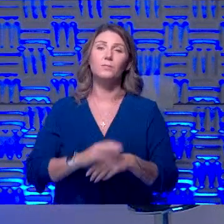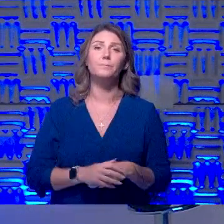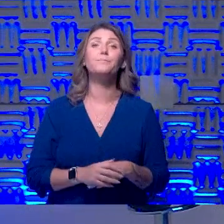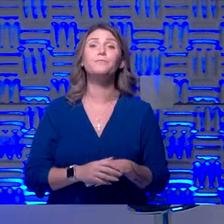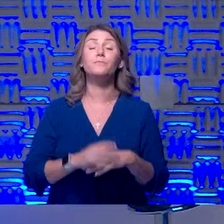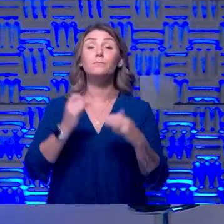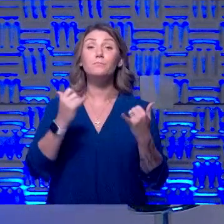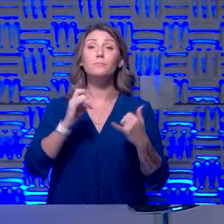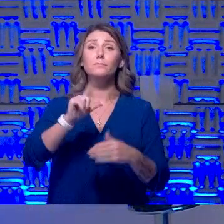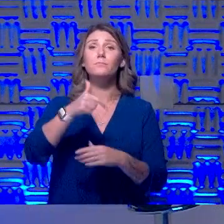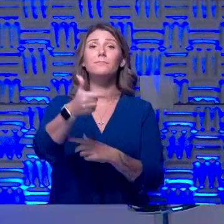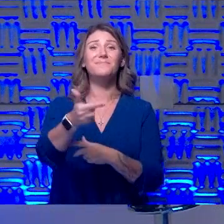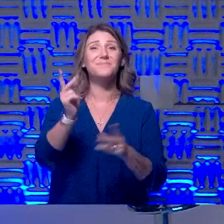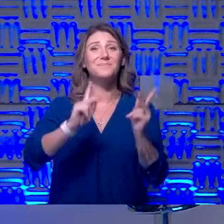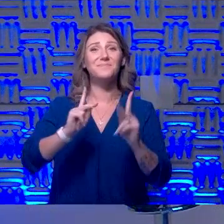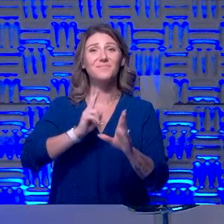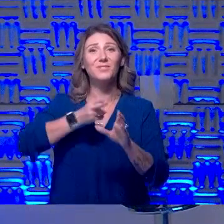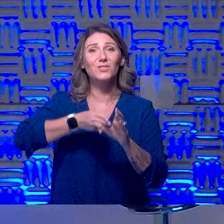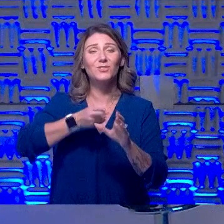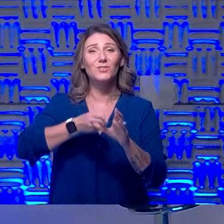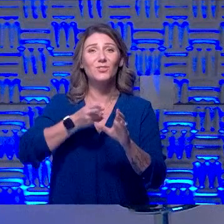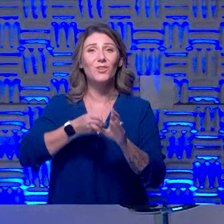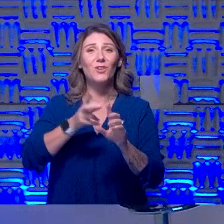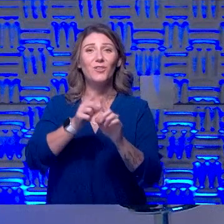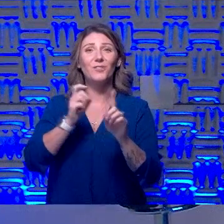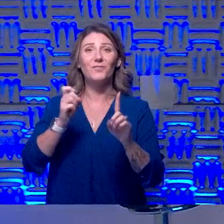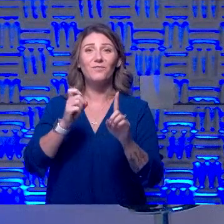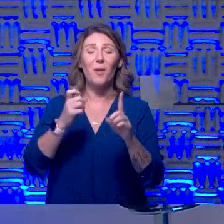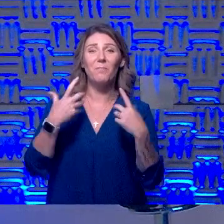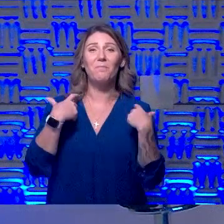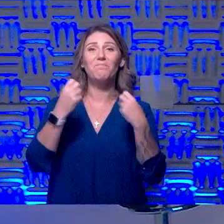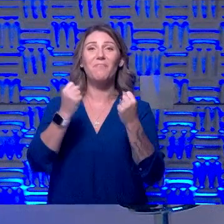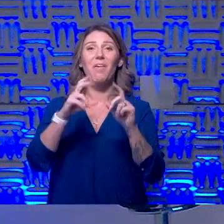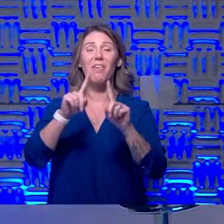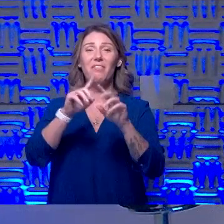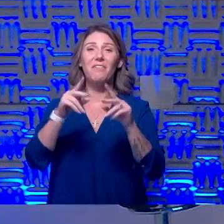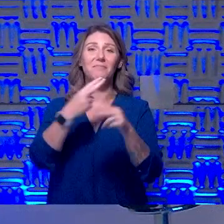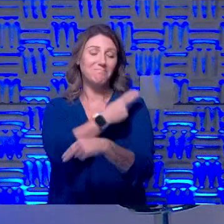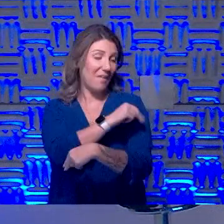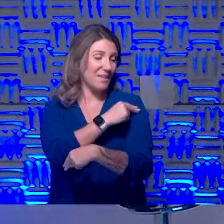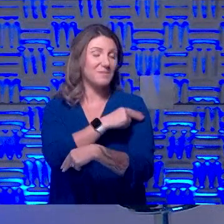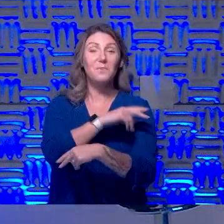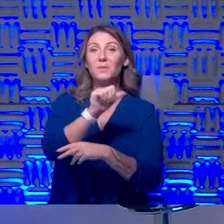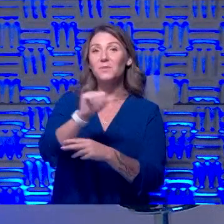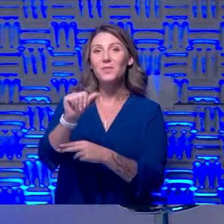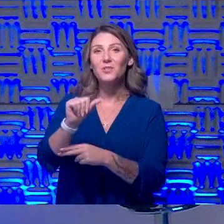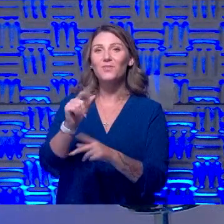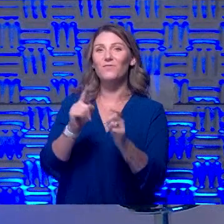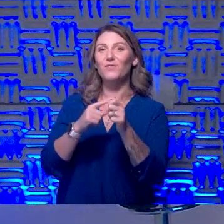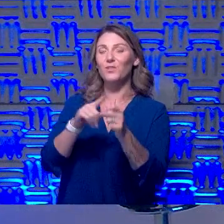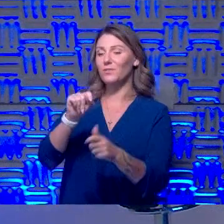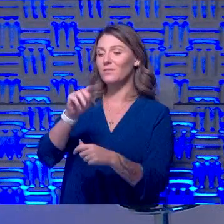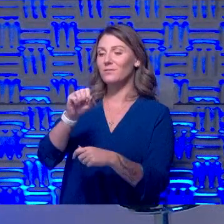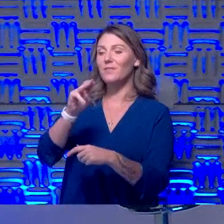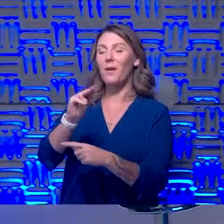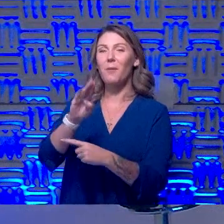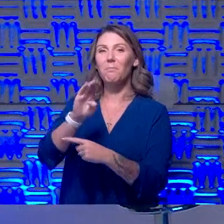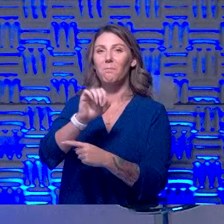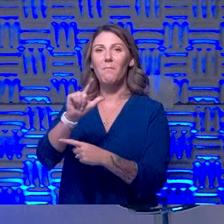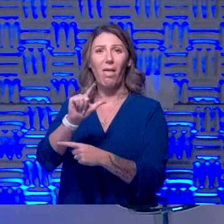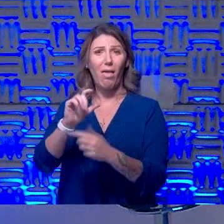turn to the folks who are here from the respective hospital associations from Missouri and Kansas. First, Tom Bell. Tom, how are things in Kansas? How are things with